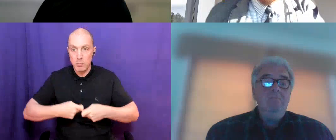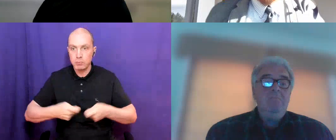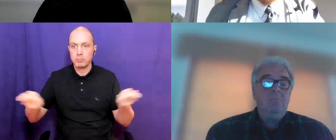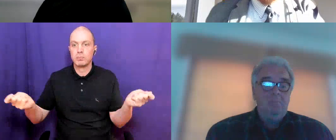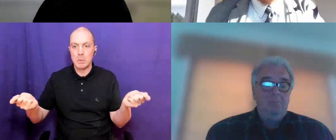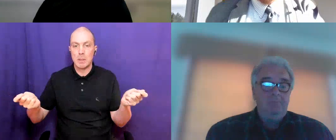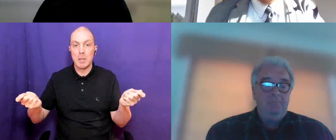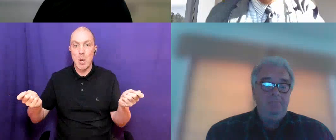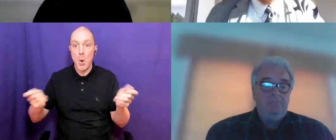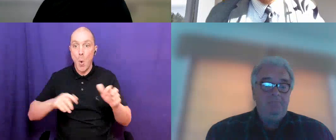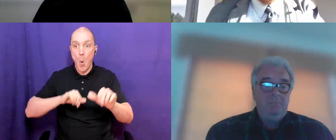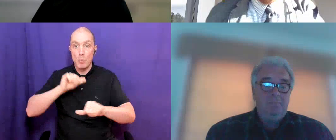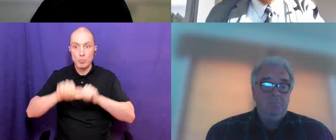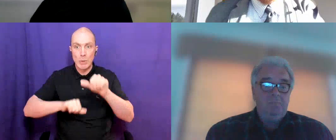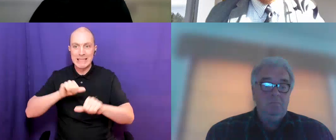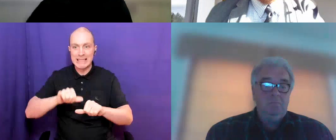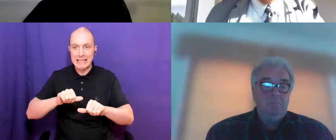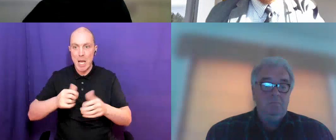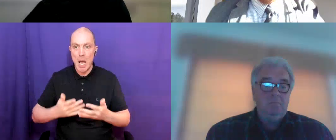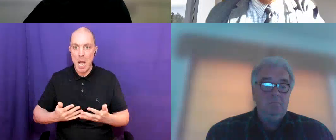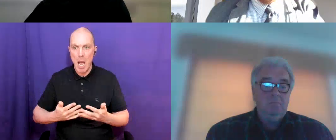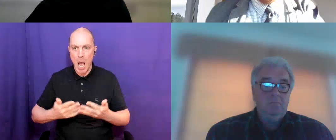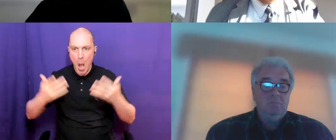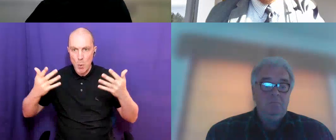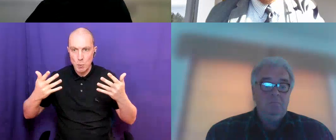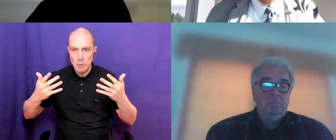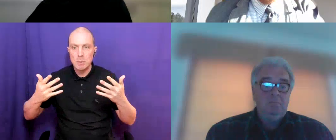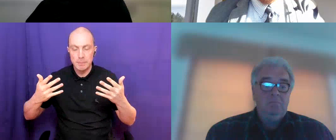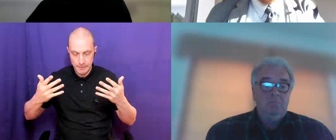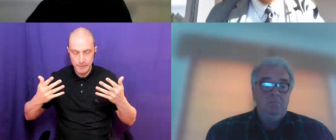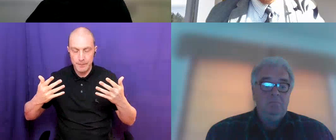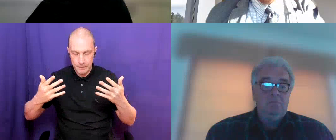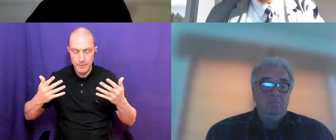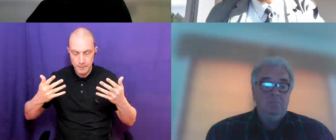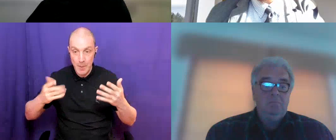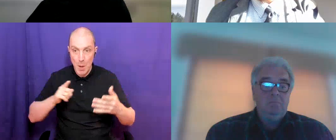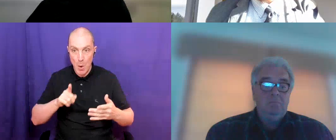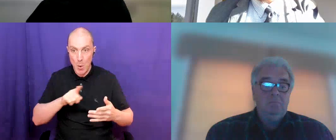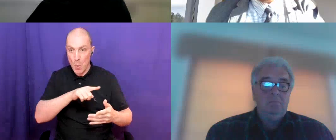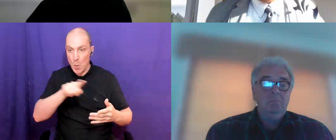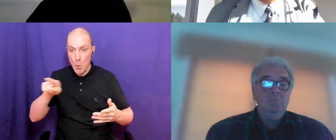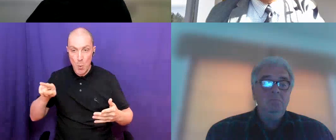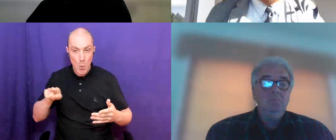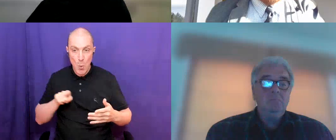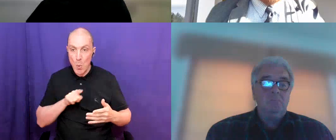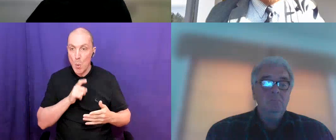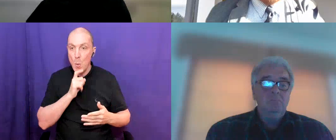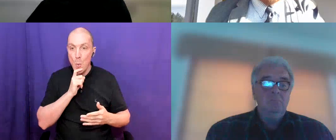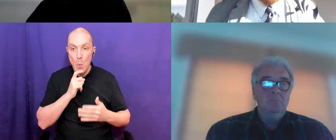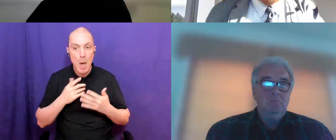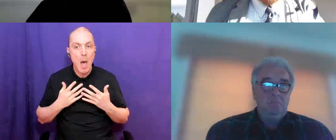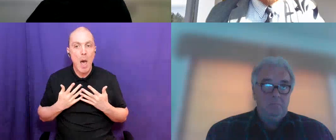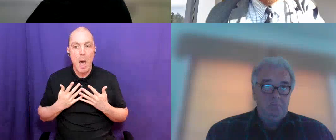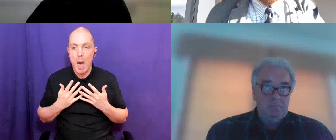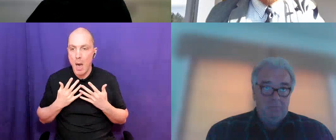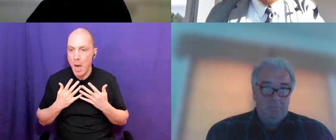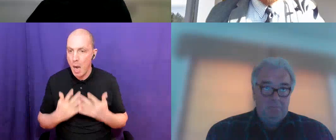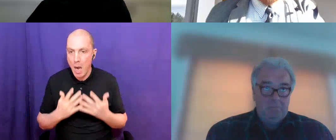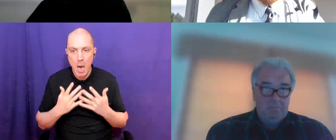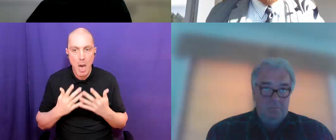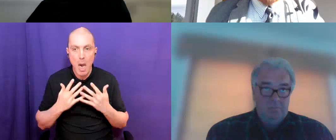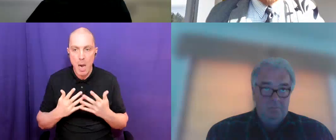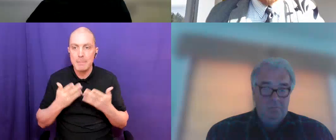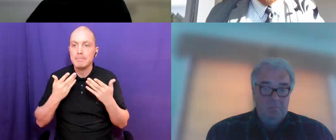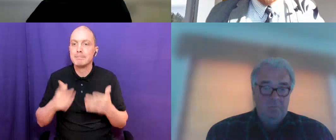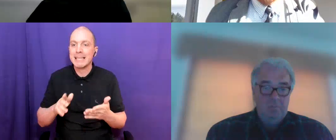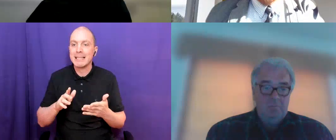procedures for the count itself. And again, this will be of interest to those who have not gone through one of the electronic